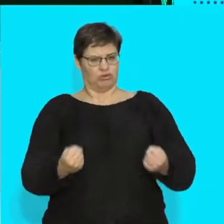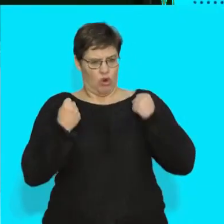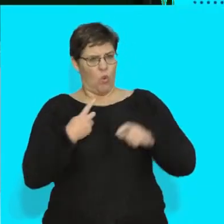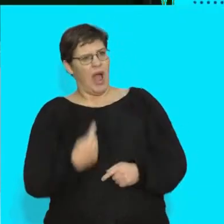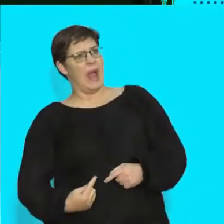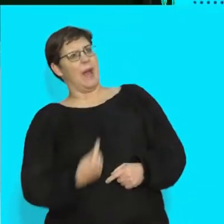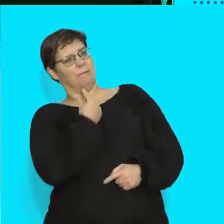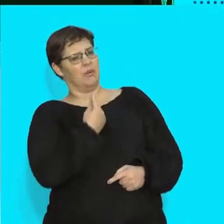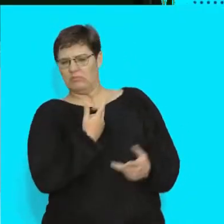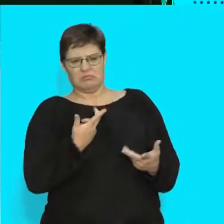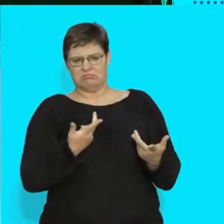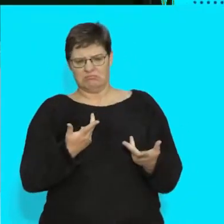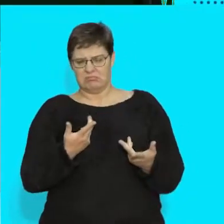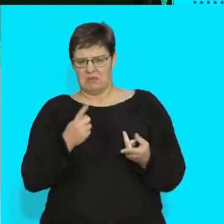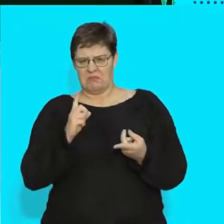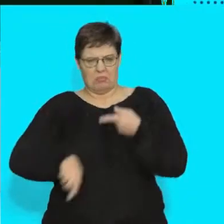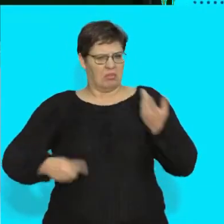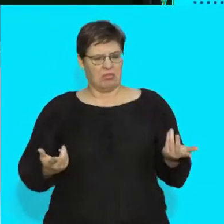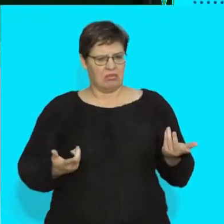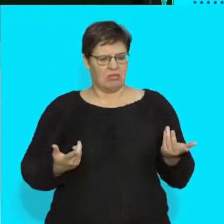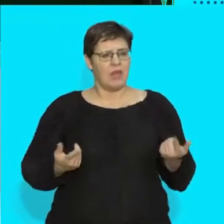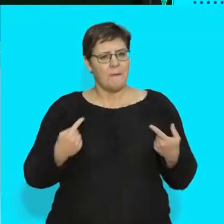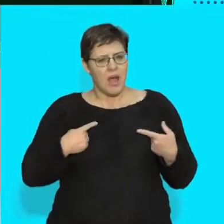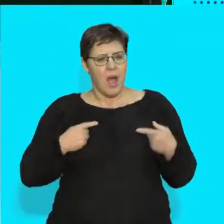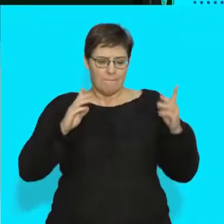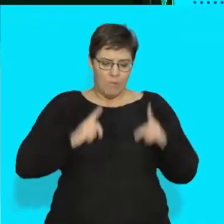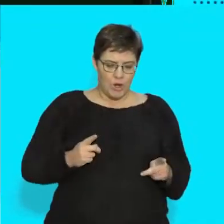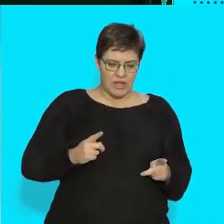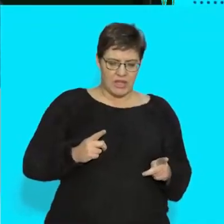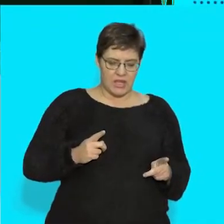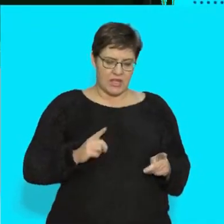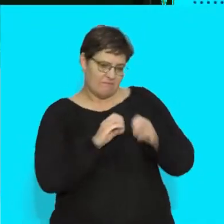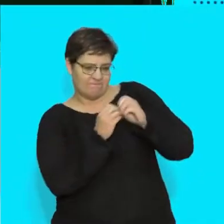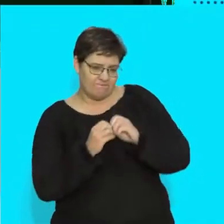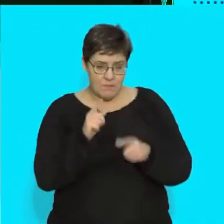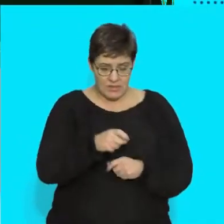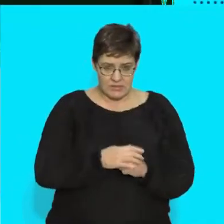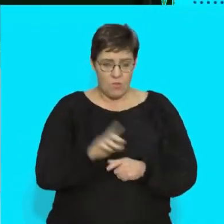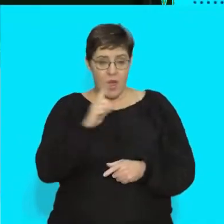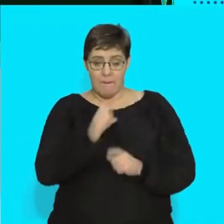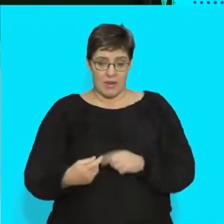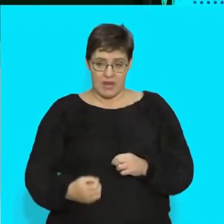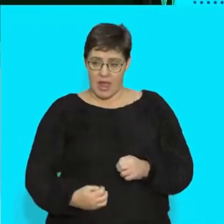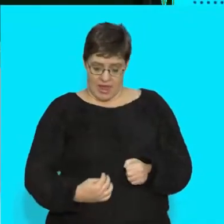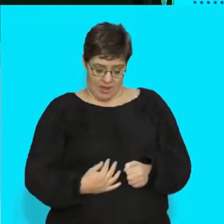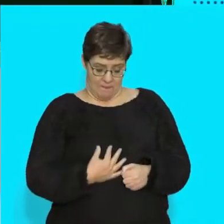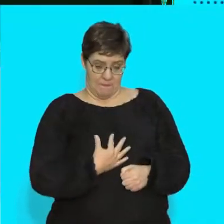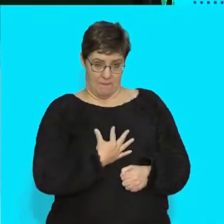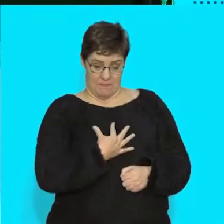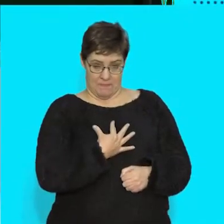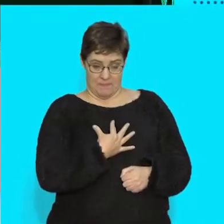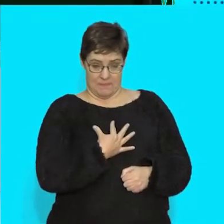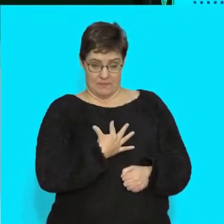get things up, but they don't. So the body has to compensate for it. So what happens is, it flows